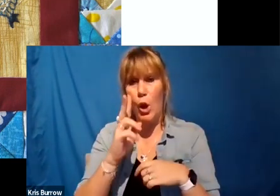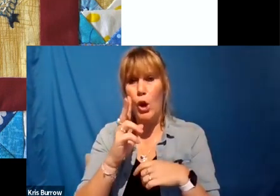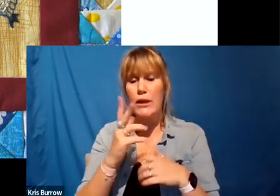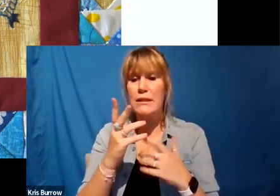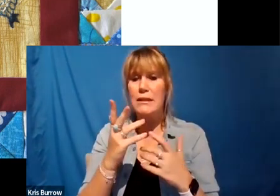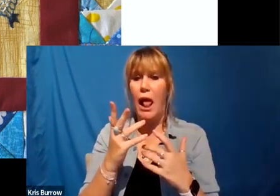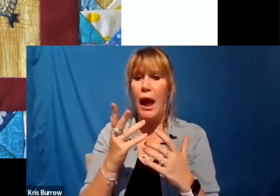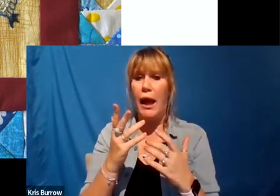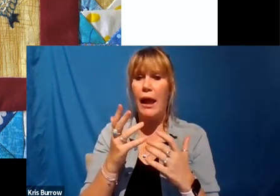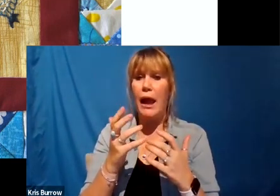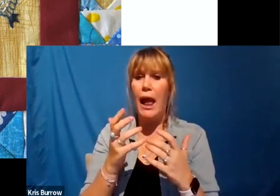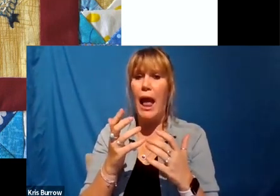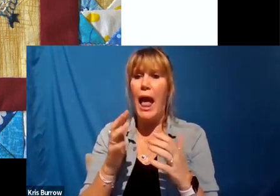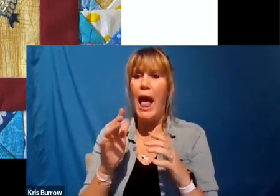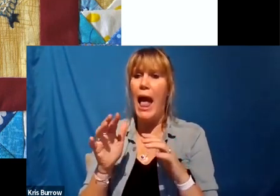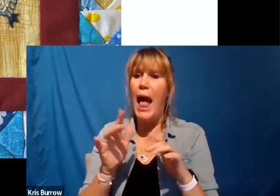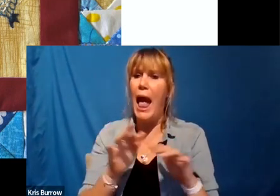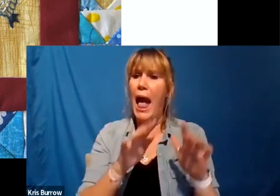cross hatching,